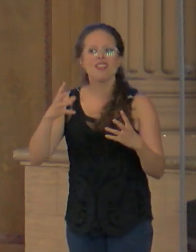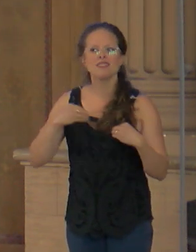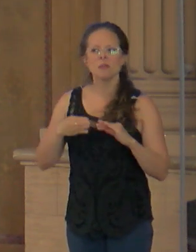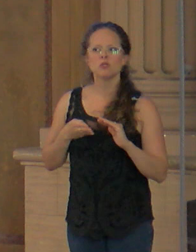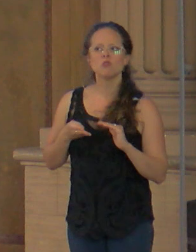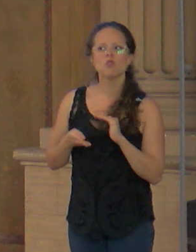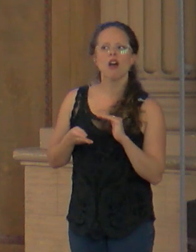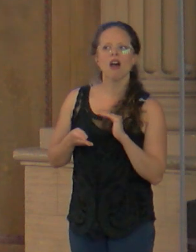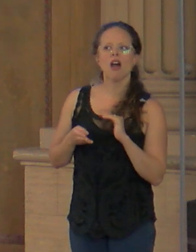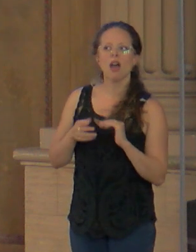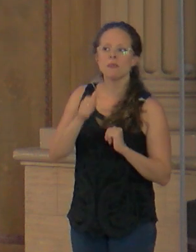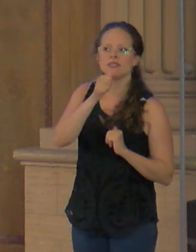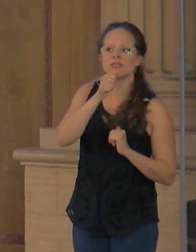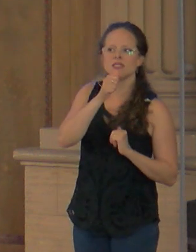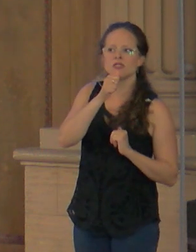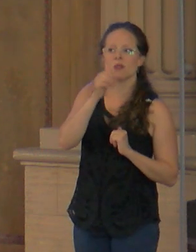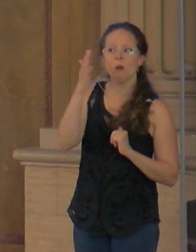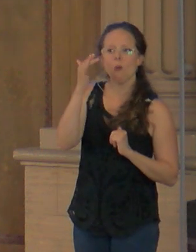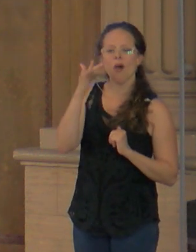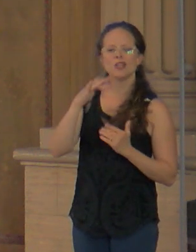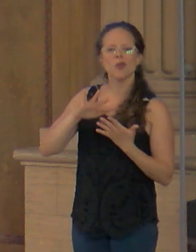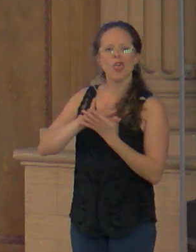to pervert the ways of justice.